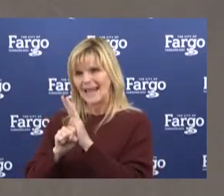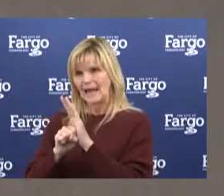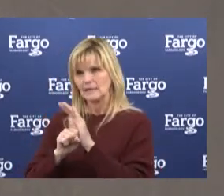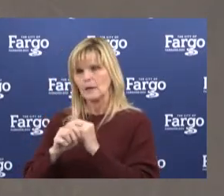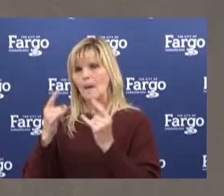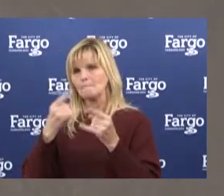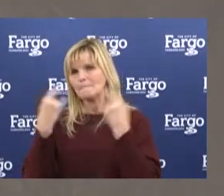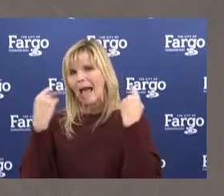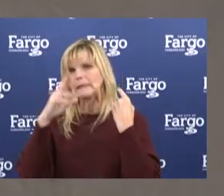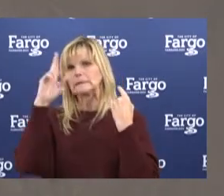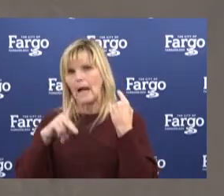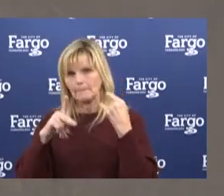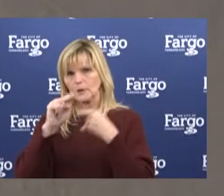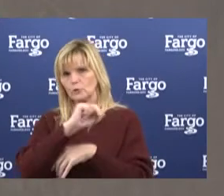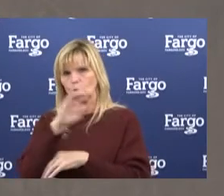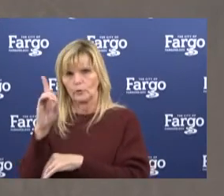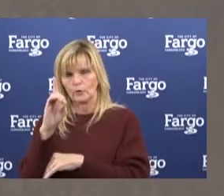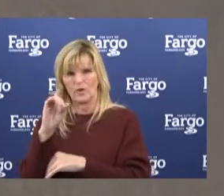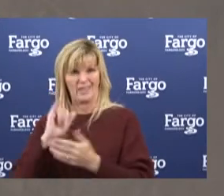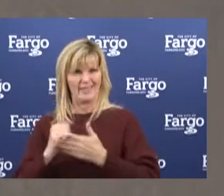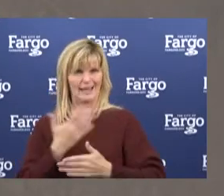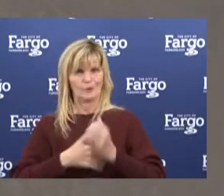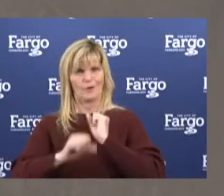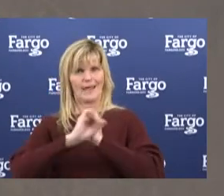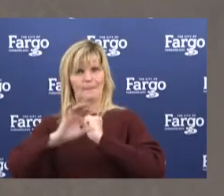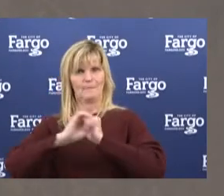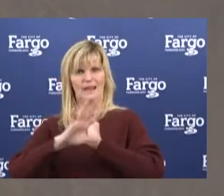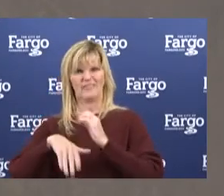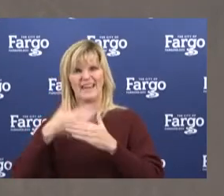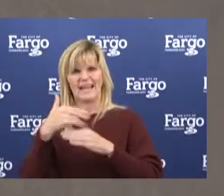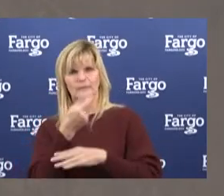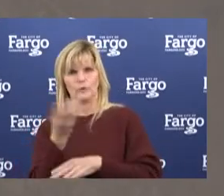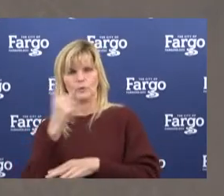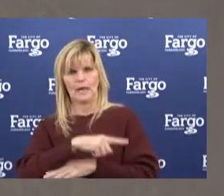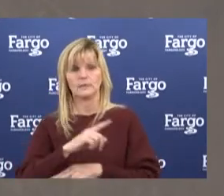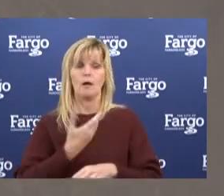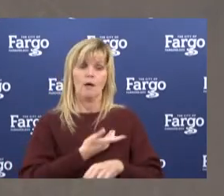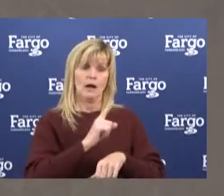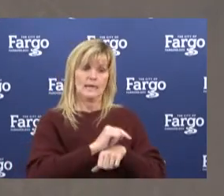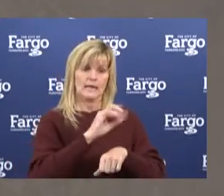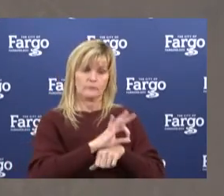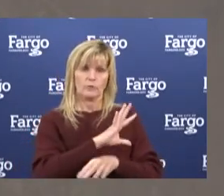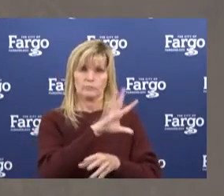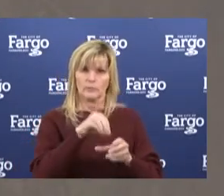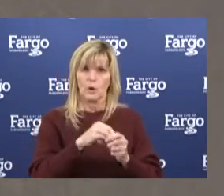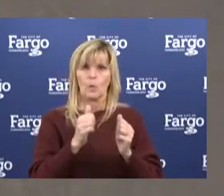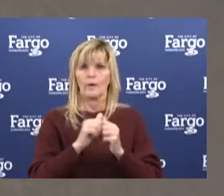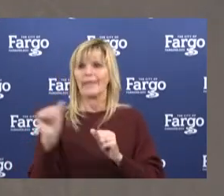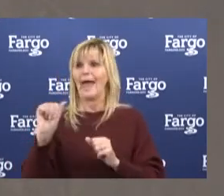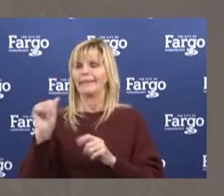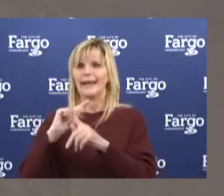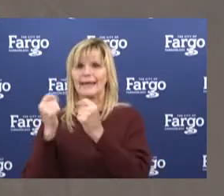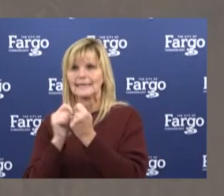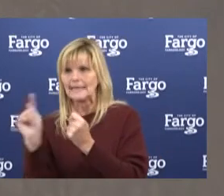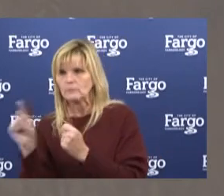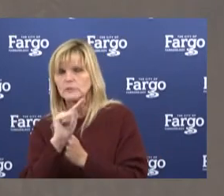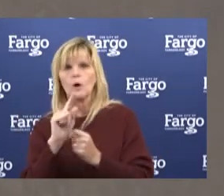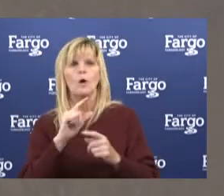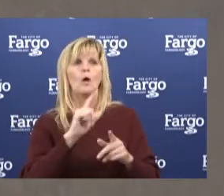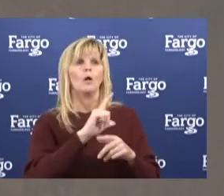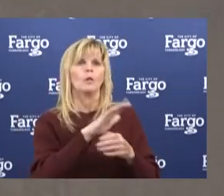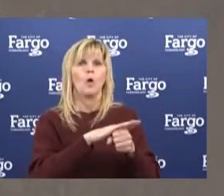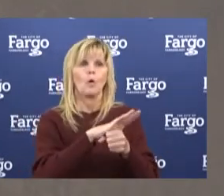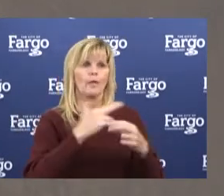North Dakota campaign in the next few days. The task force has partnered with local athletic teams, local health systems, and